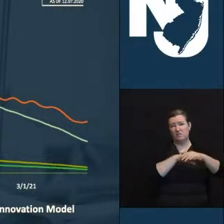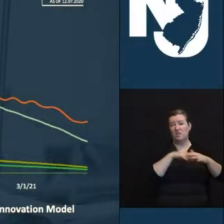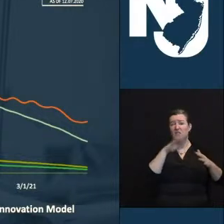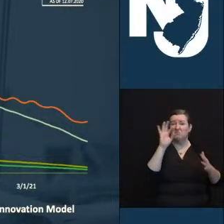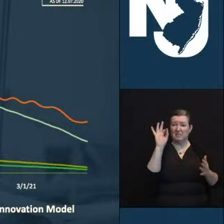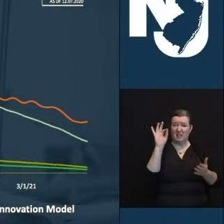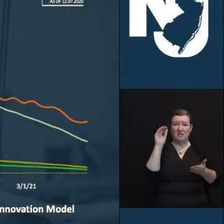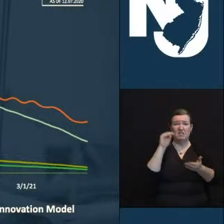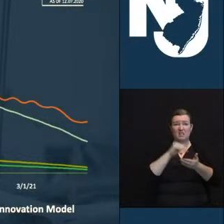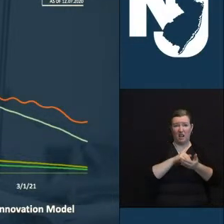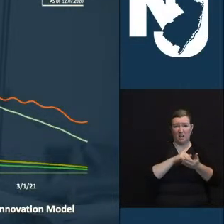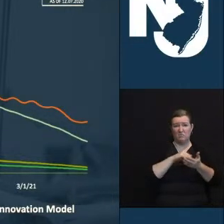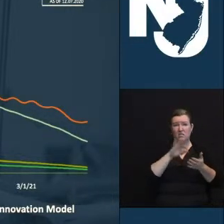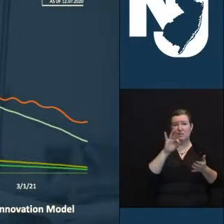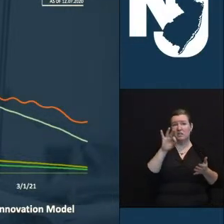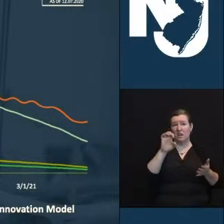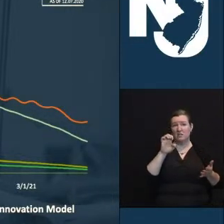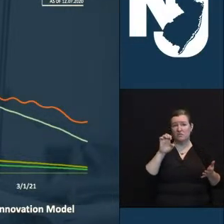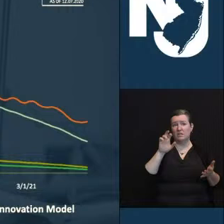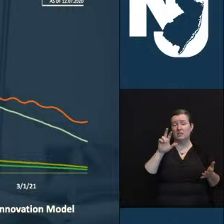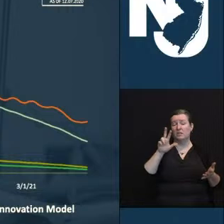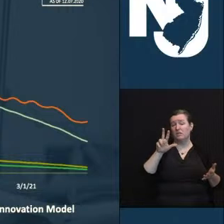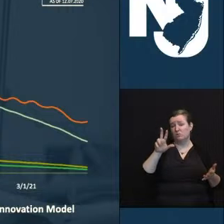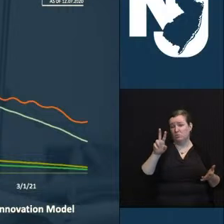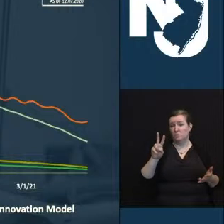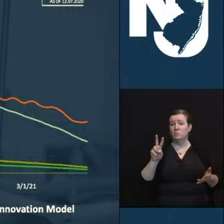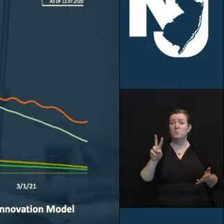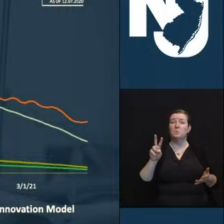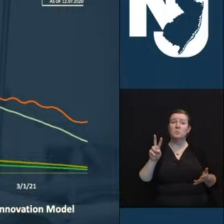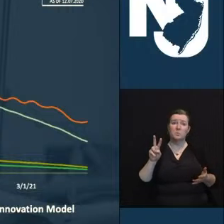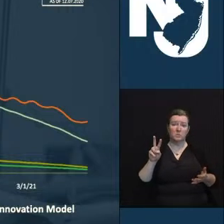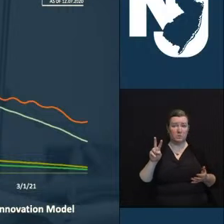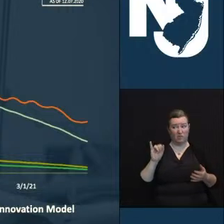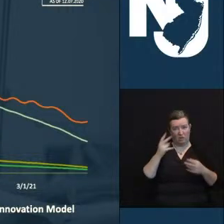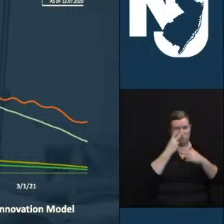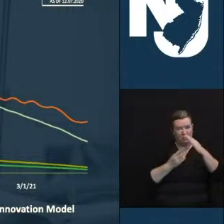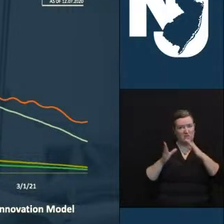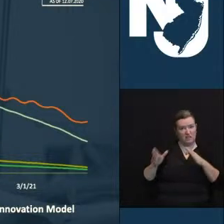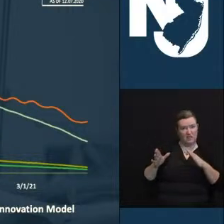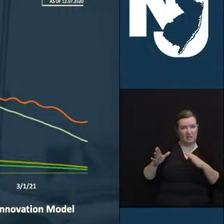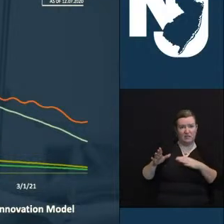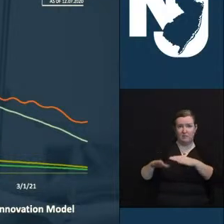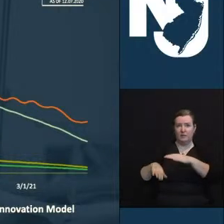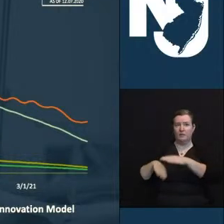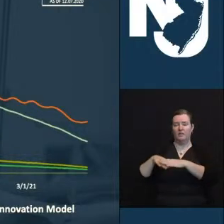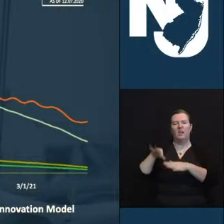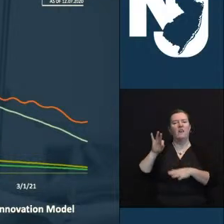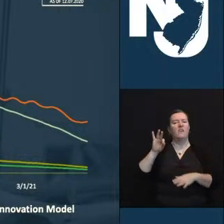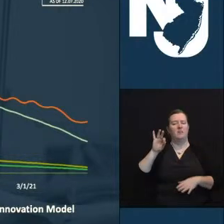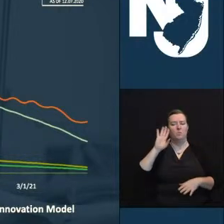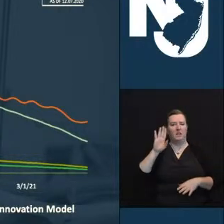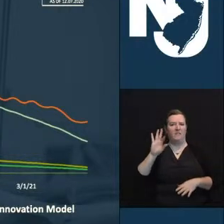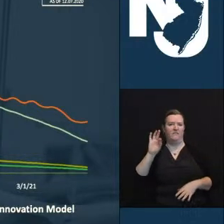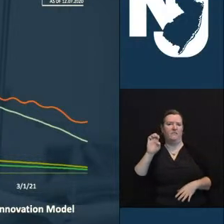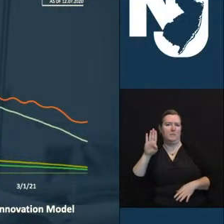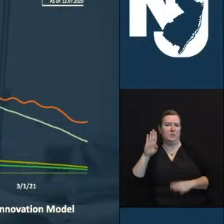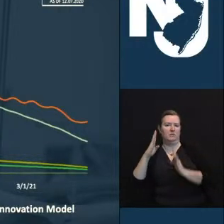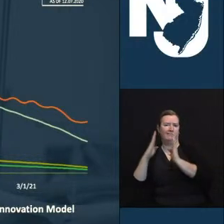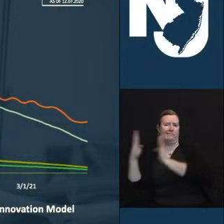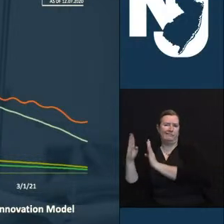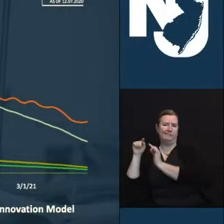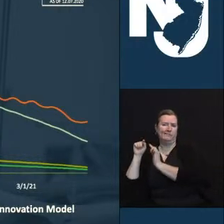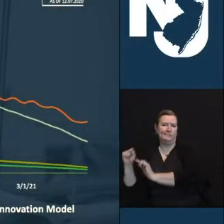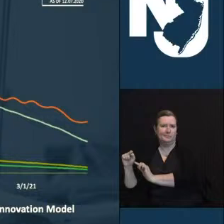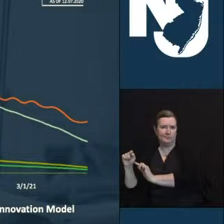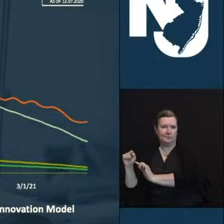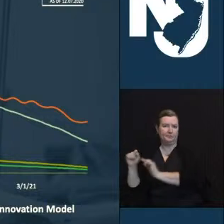9,932, but having to wait until February 1st to reach that peak. So you with me, folks? Department of Health peaking,